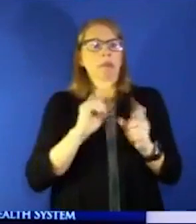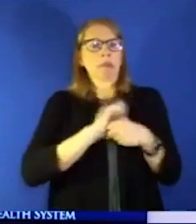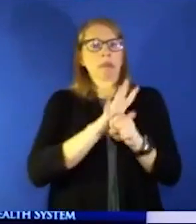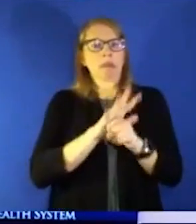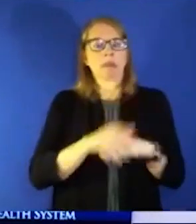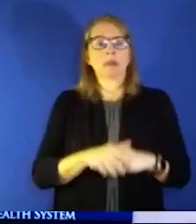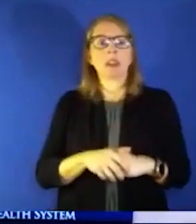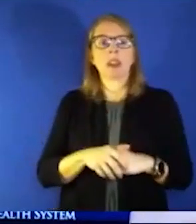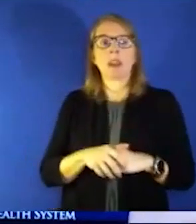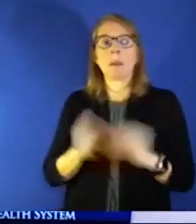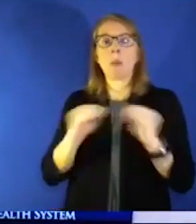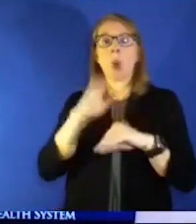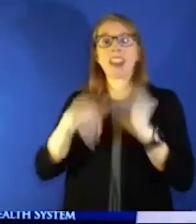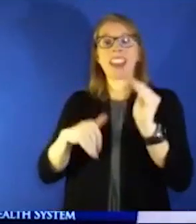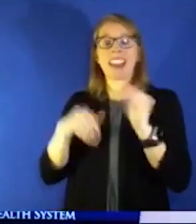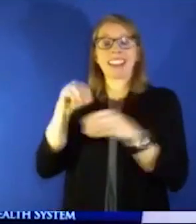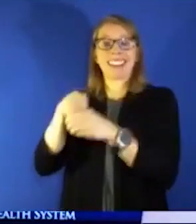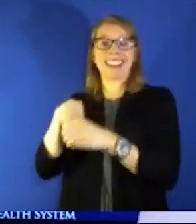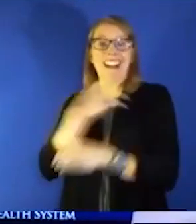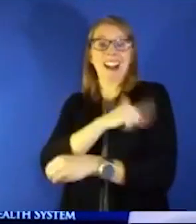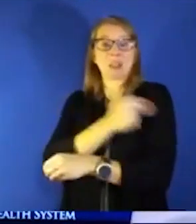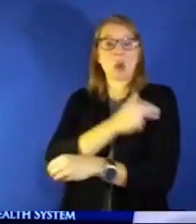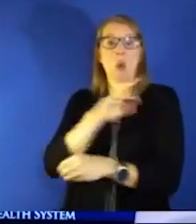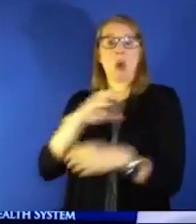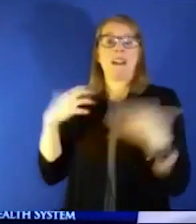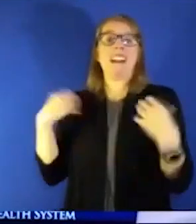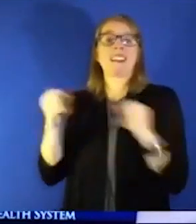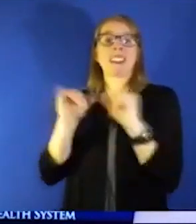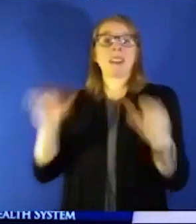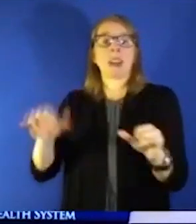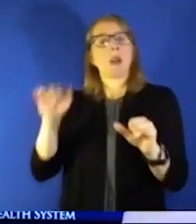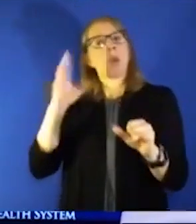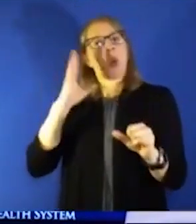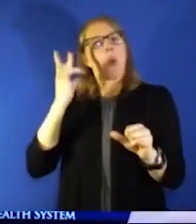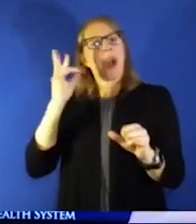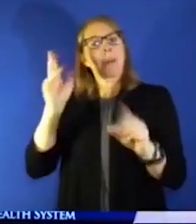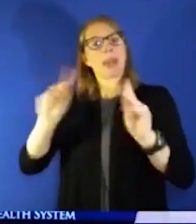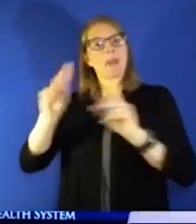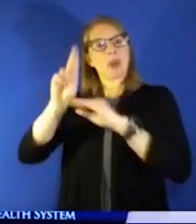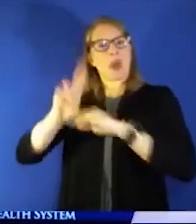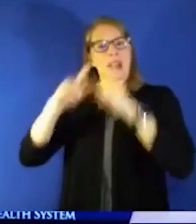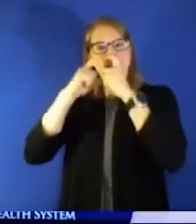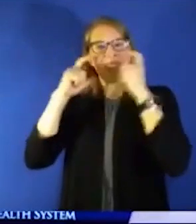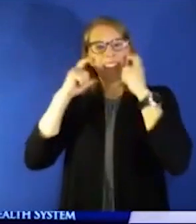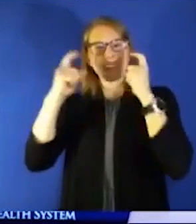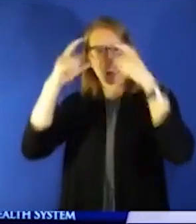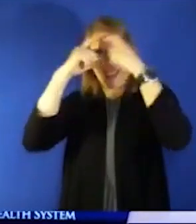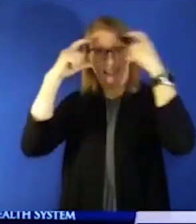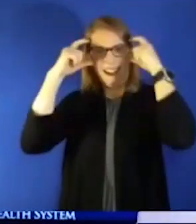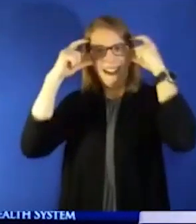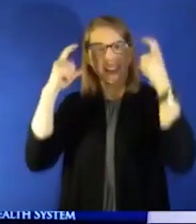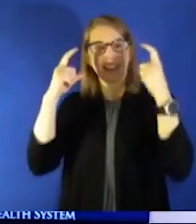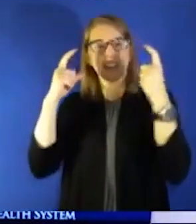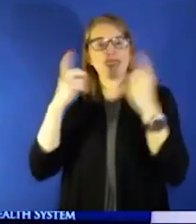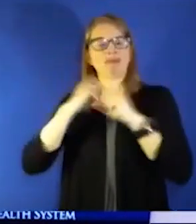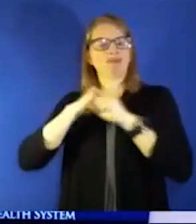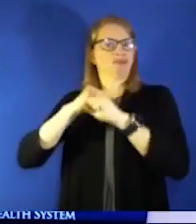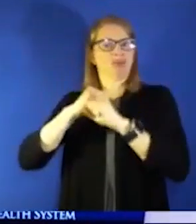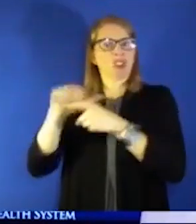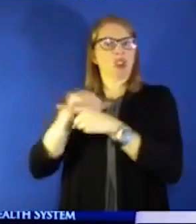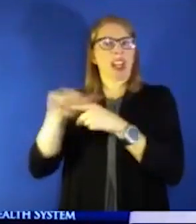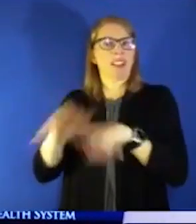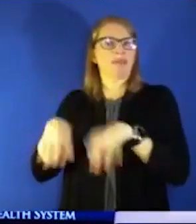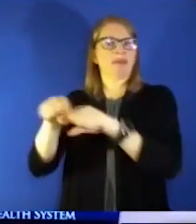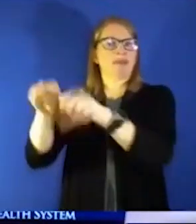or healthcare system where we know people are wearing masks and eye protection and doing those things and have had that training. Where in the